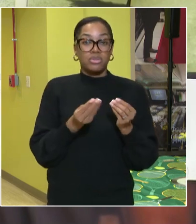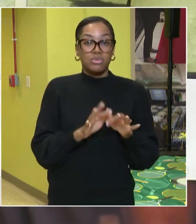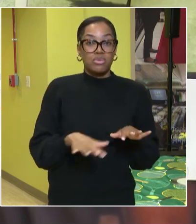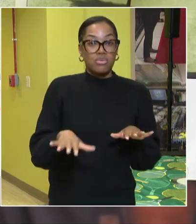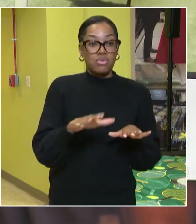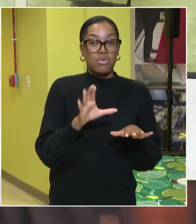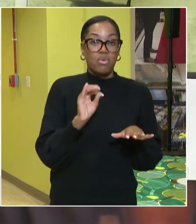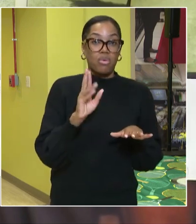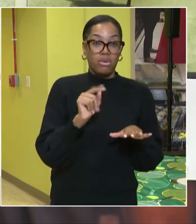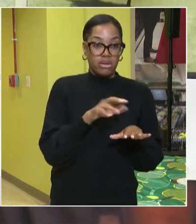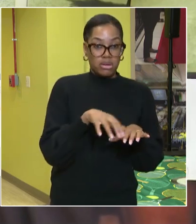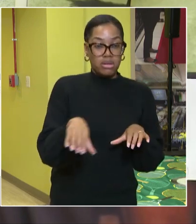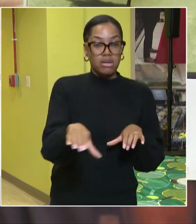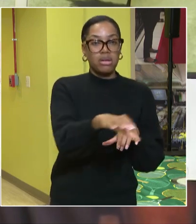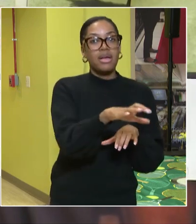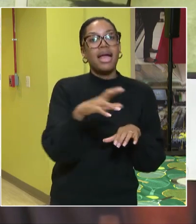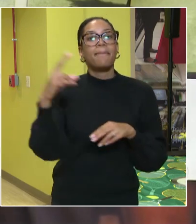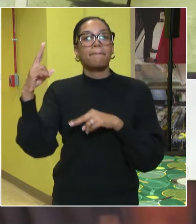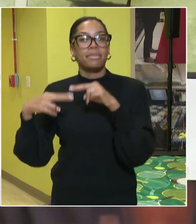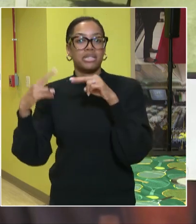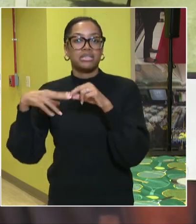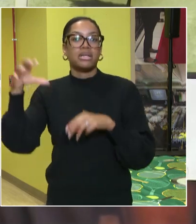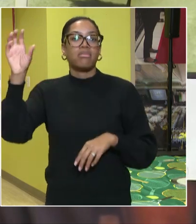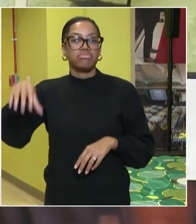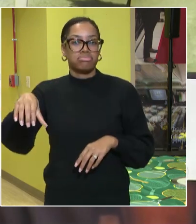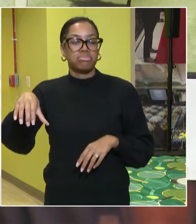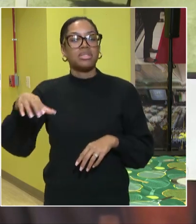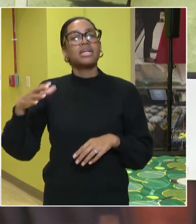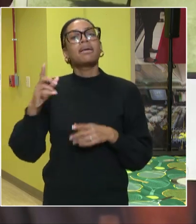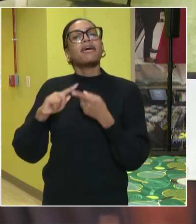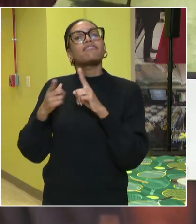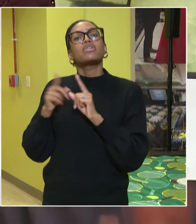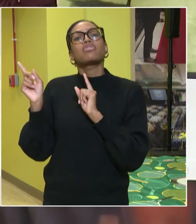over and volunteer. I was just talking about a couple of trailers.